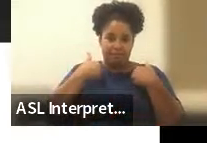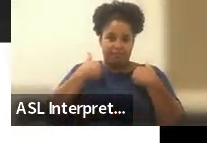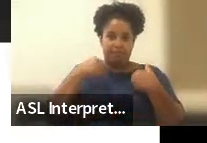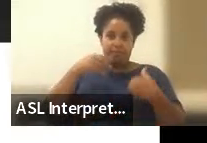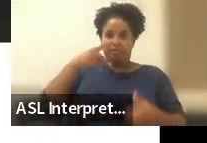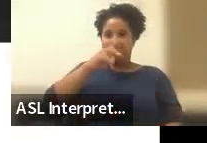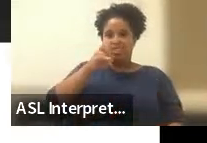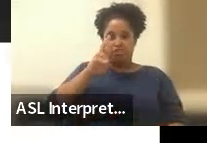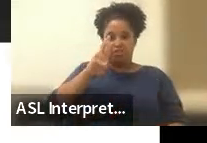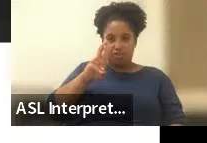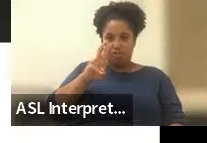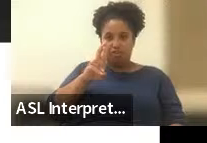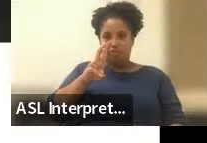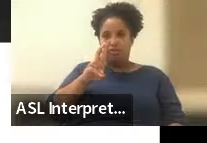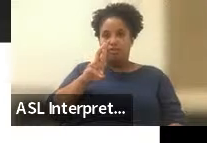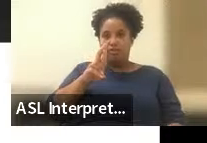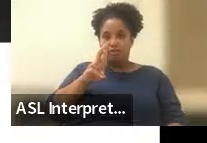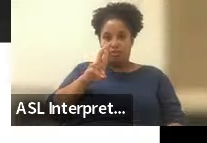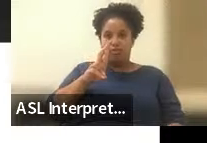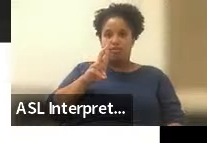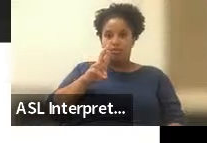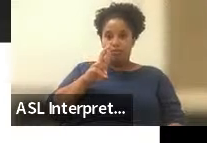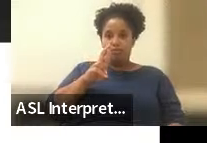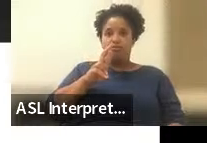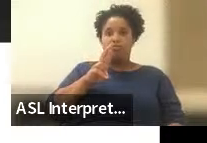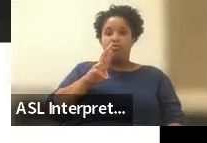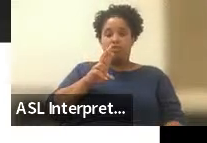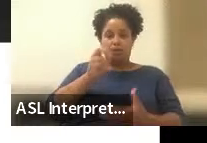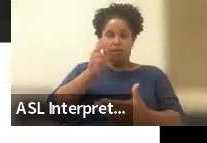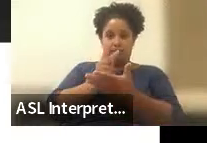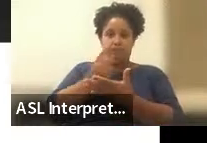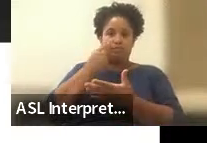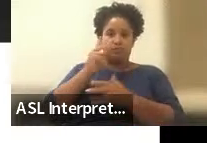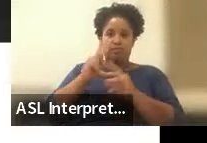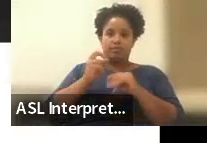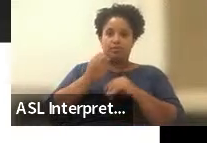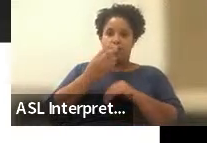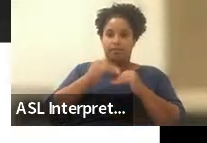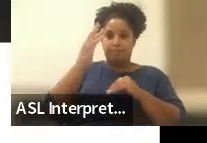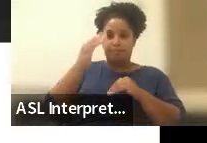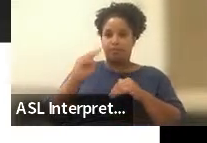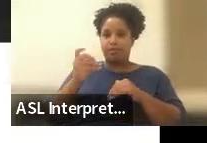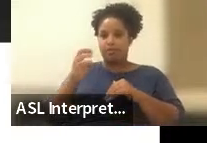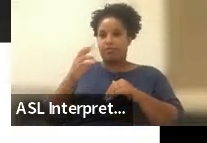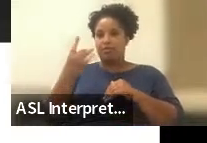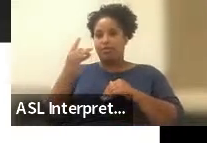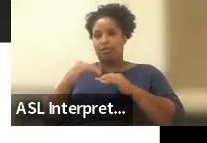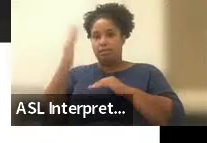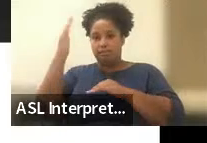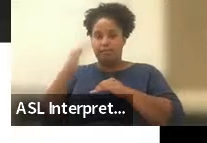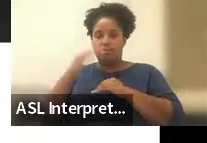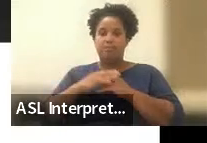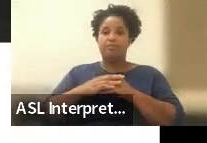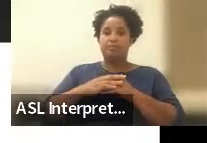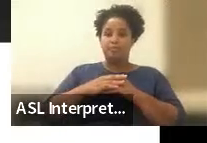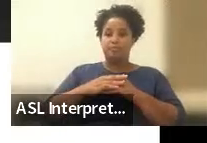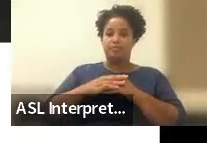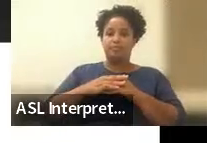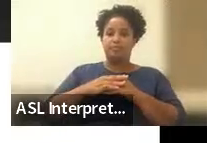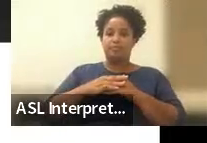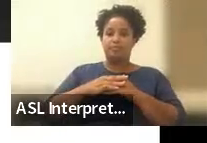Pfizer vaccine is authorized for people 12 and up, and Moderna for people 18 and up.